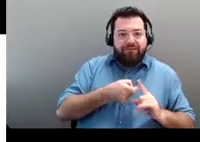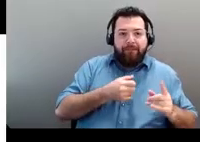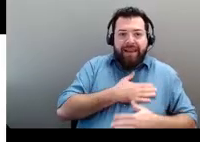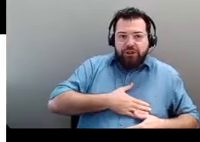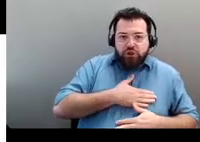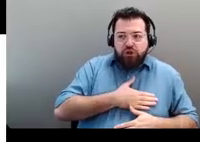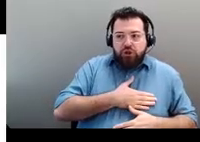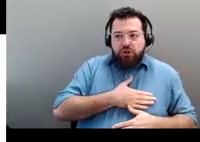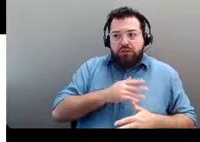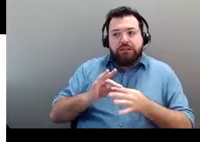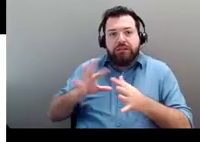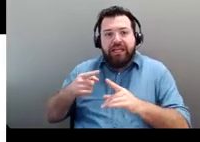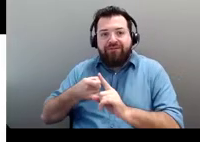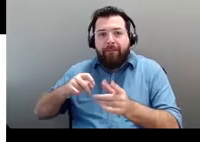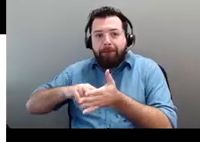purpose.